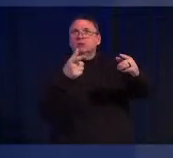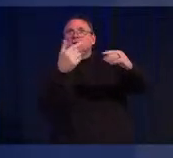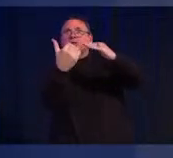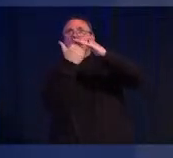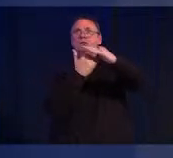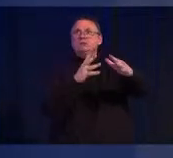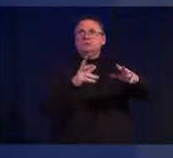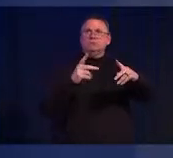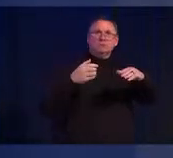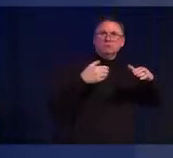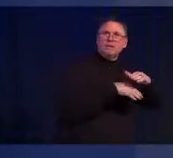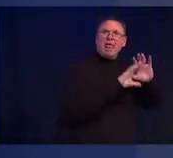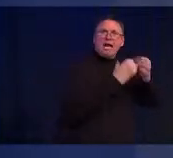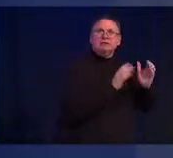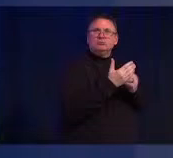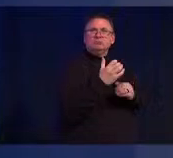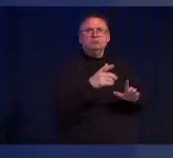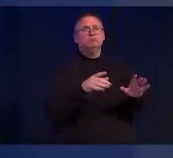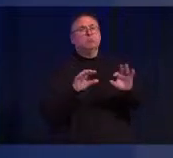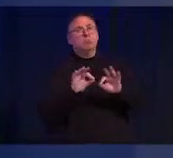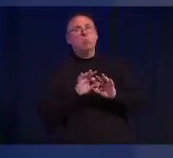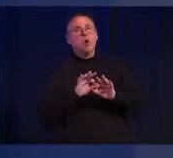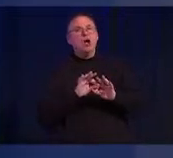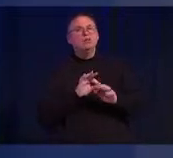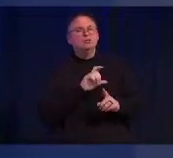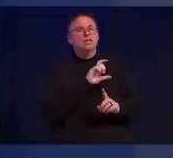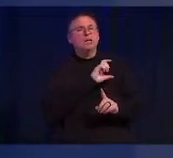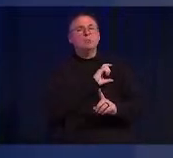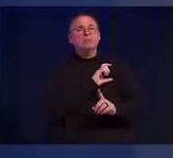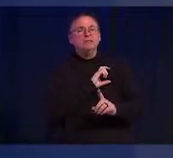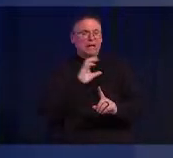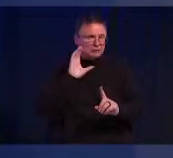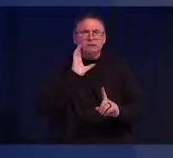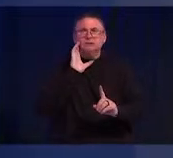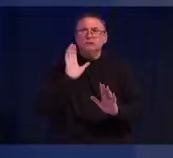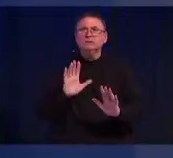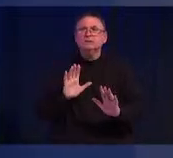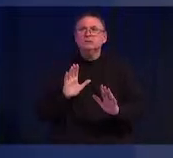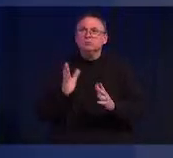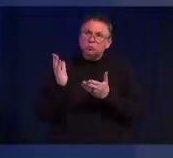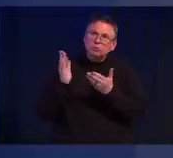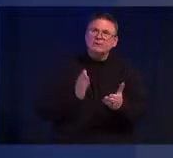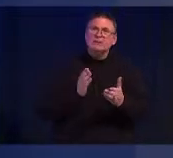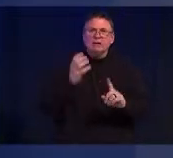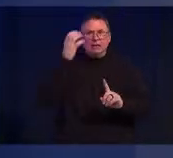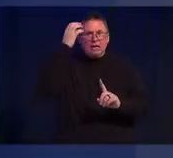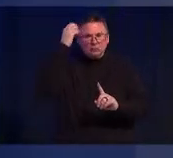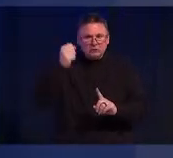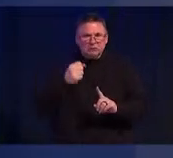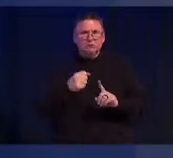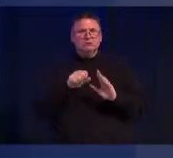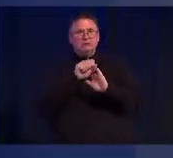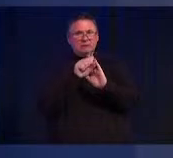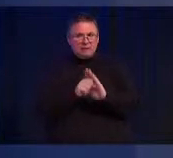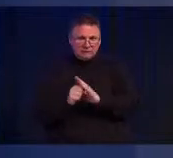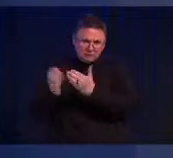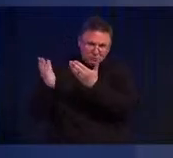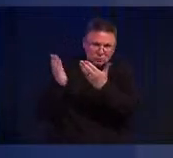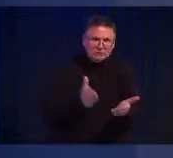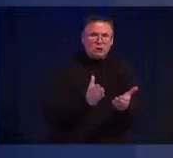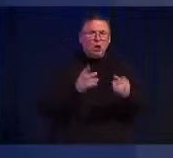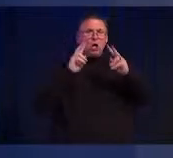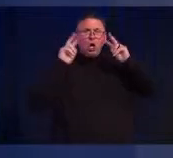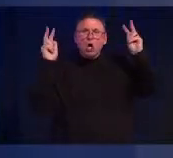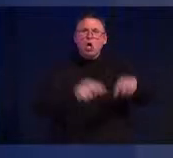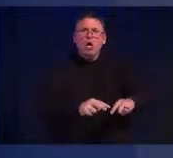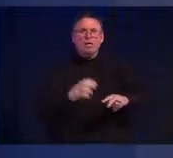of all, listen to the state police, and we'll bring back common sense and balance to the state. It's about making sure that we're looking at common sense